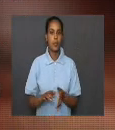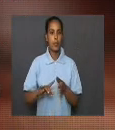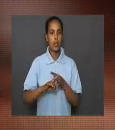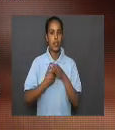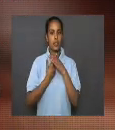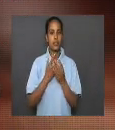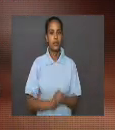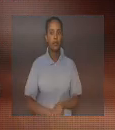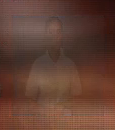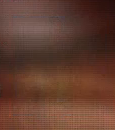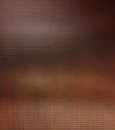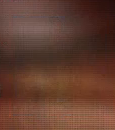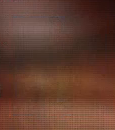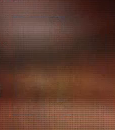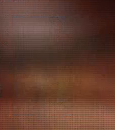Begin.